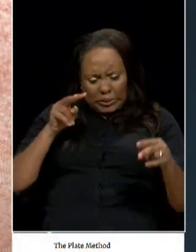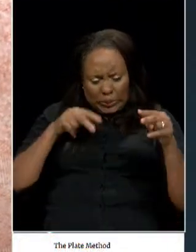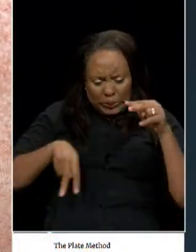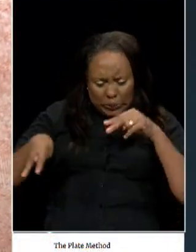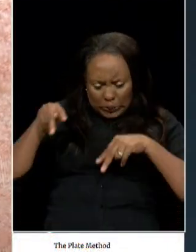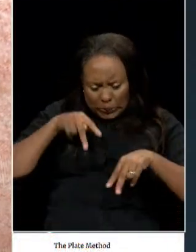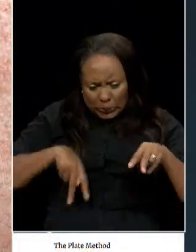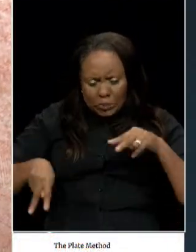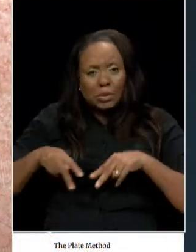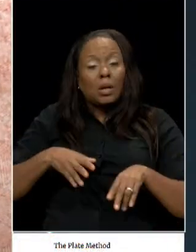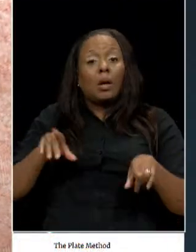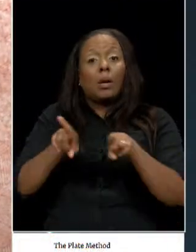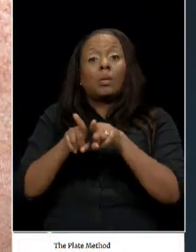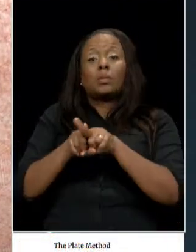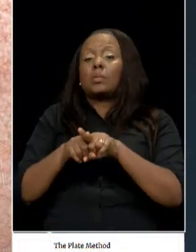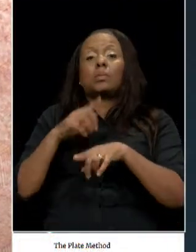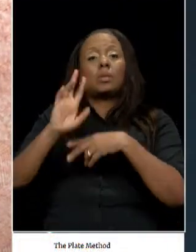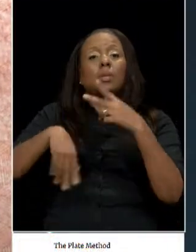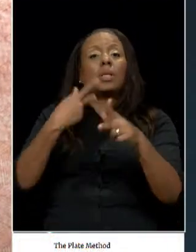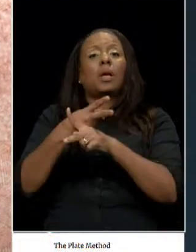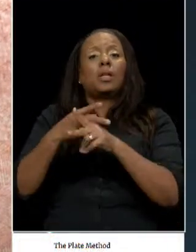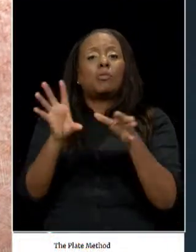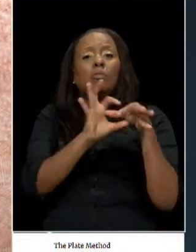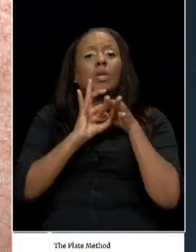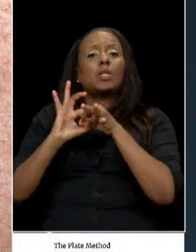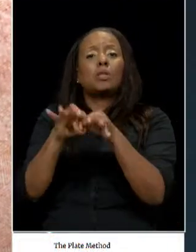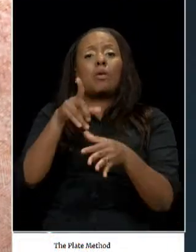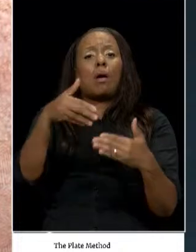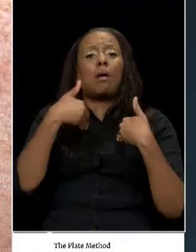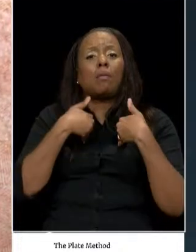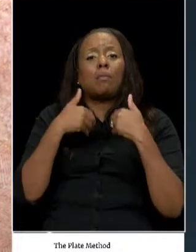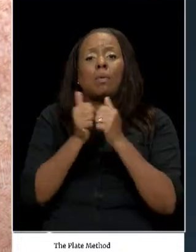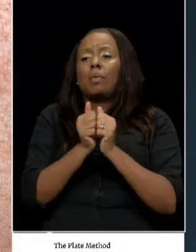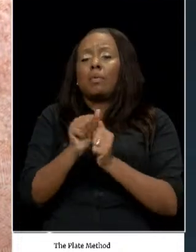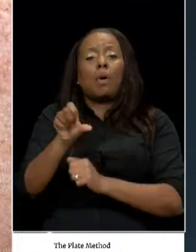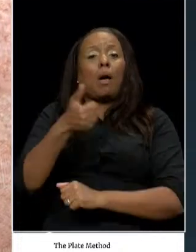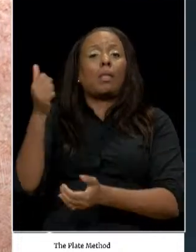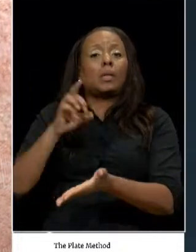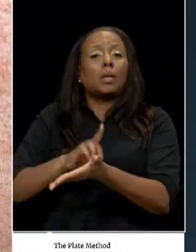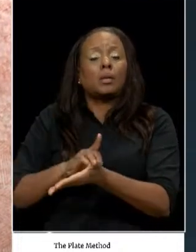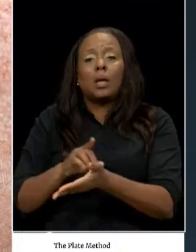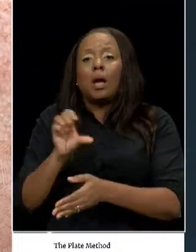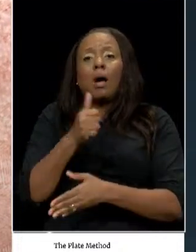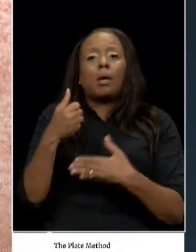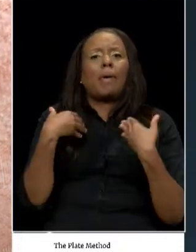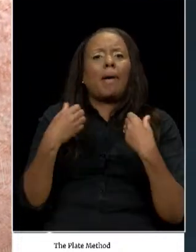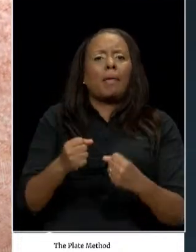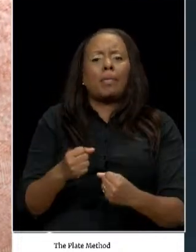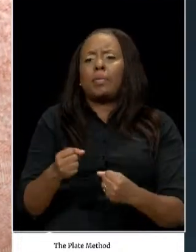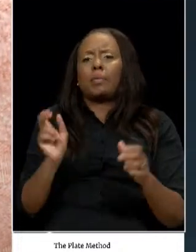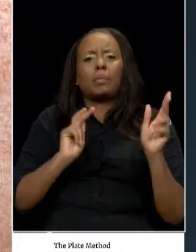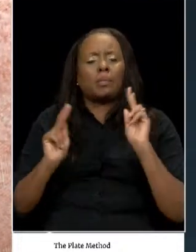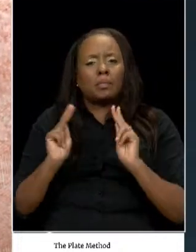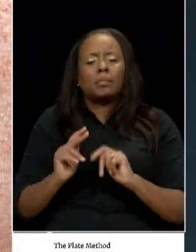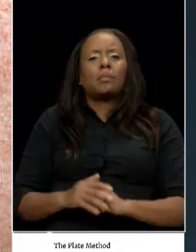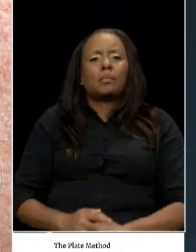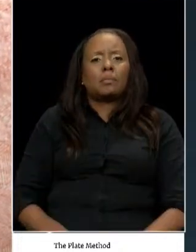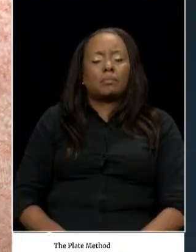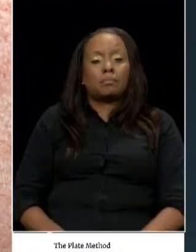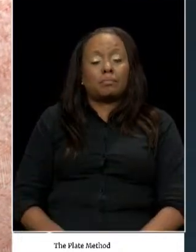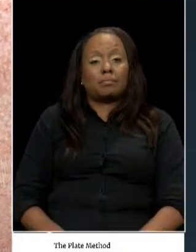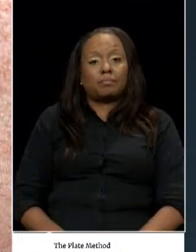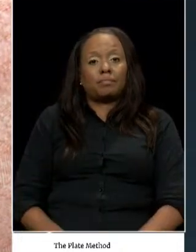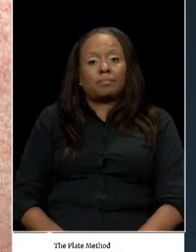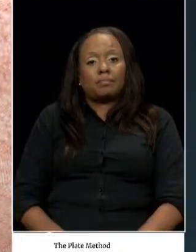practitioners or whoever else is involved in their care, and just to help get them on the right path. Really and truly, podiatrists